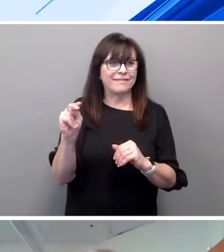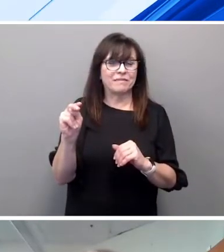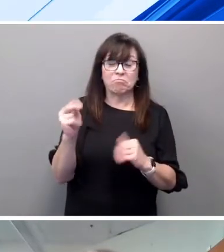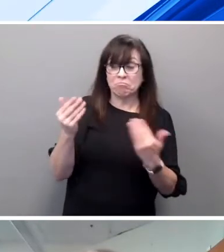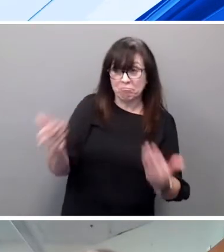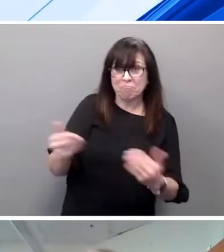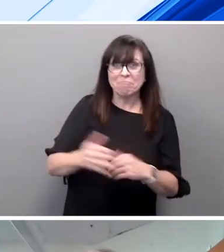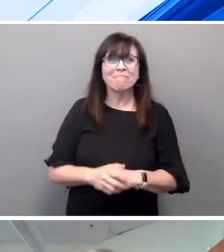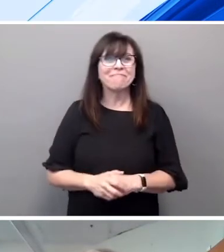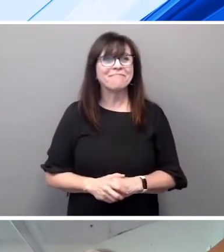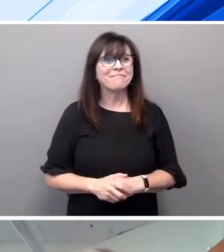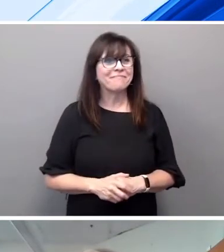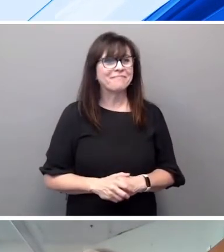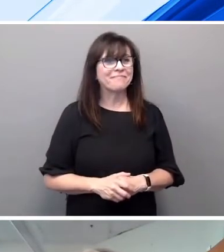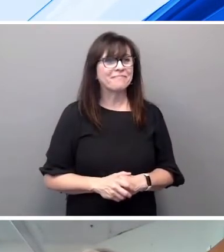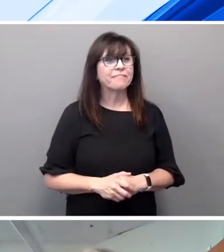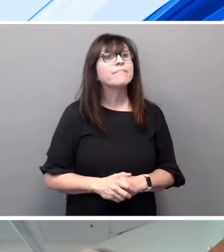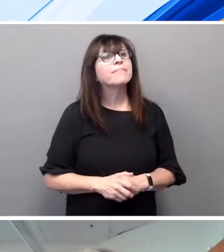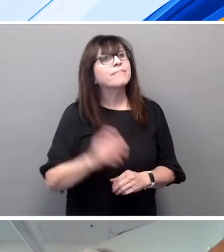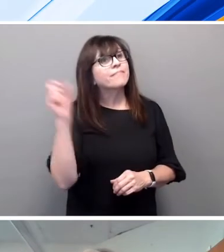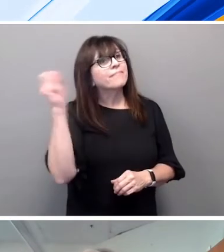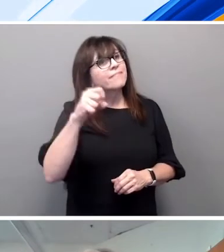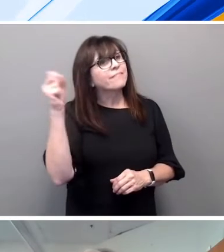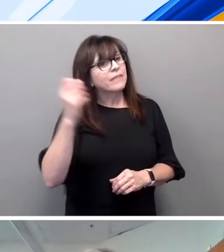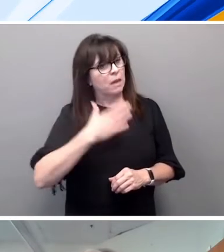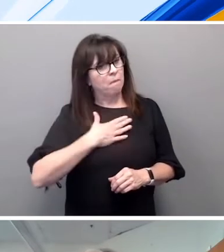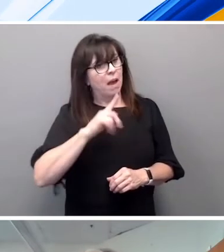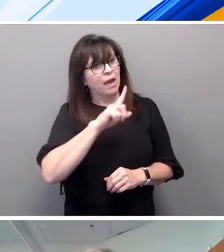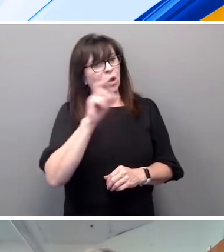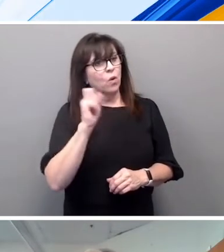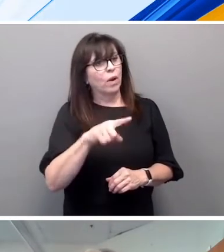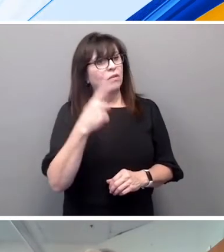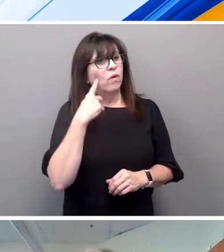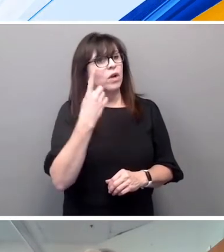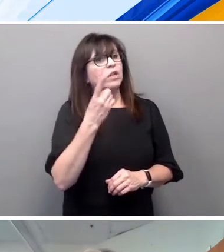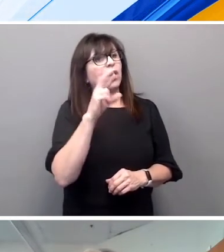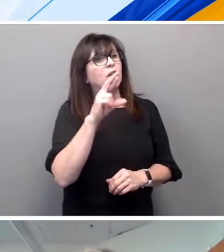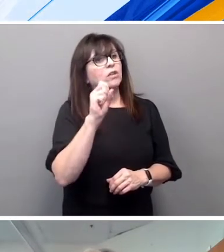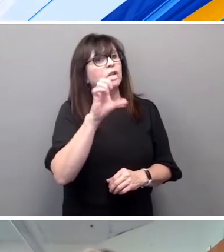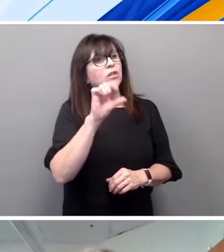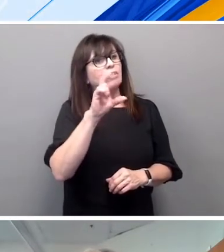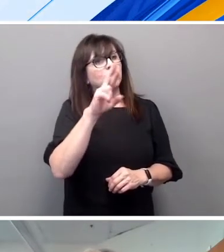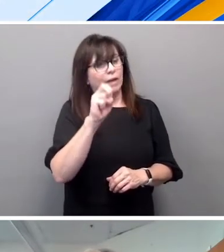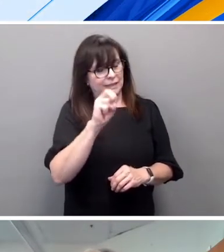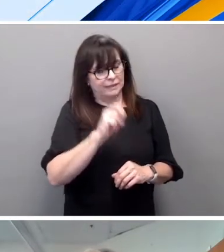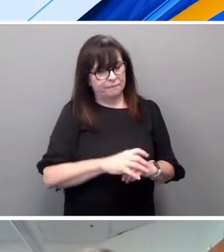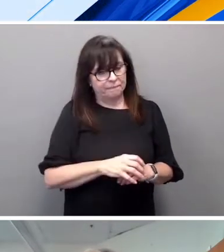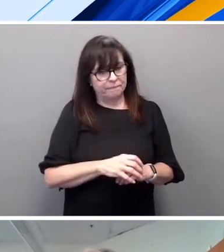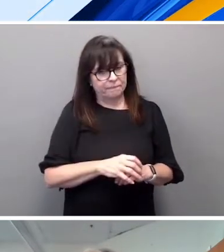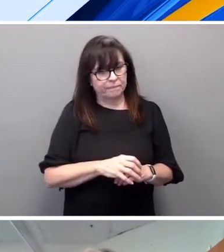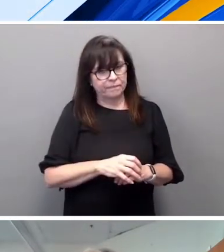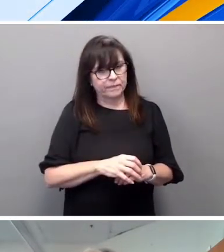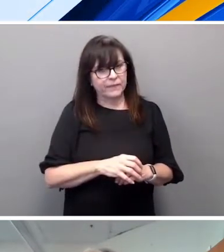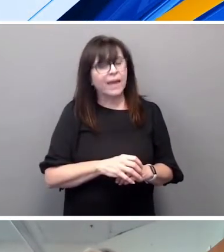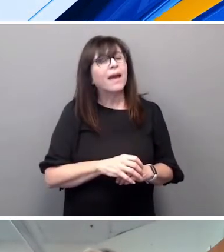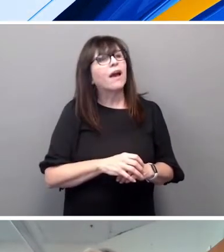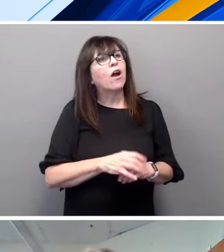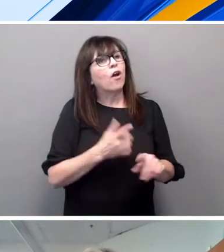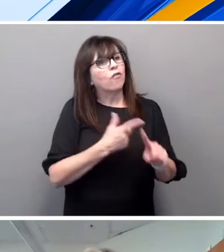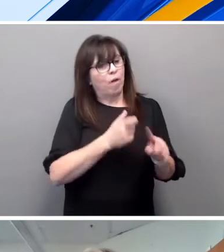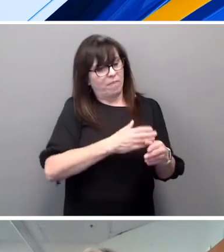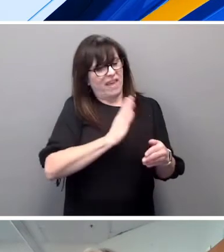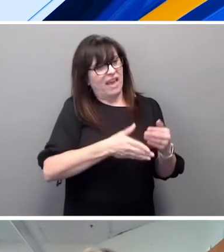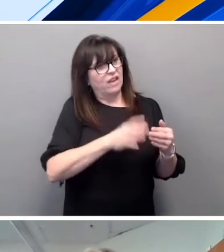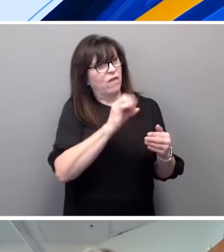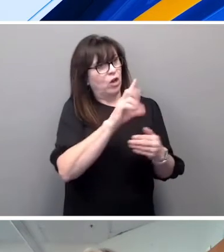question. Yeah, so my question is for Dr. Scrace again. As of the end of October, we